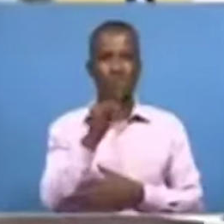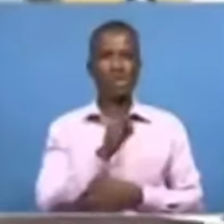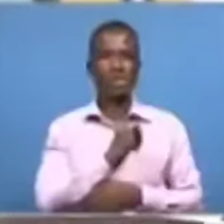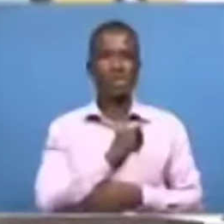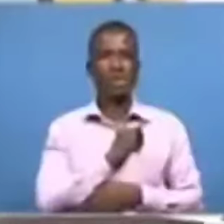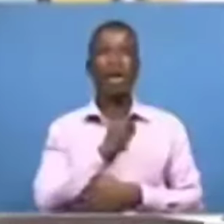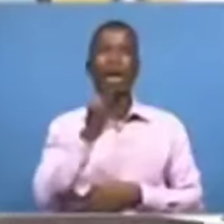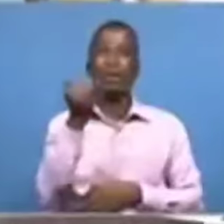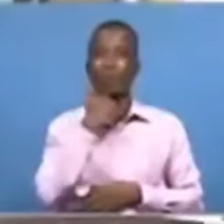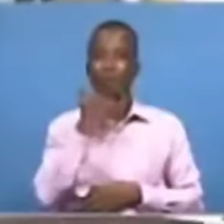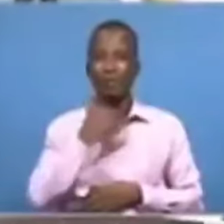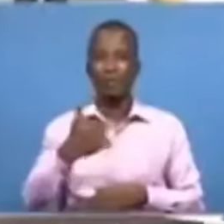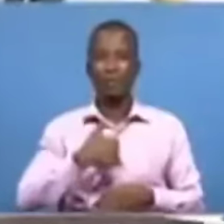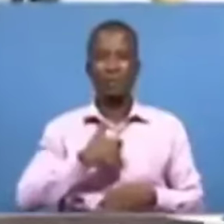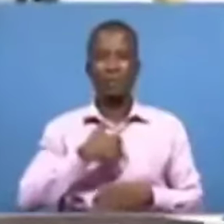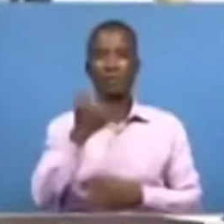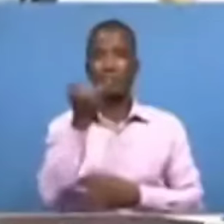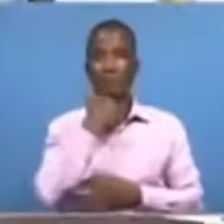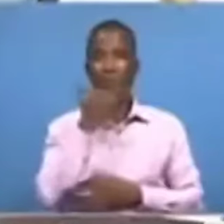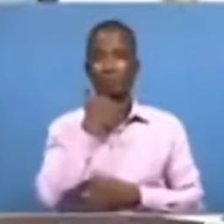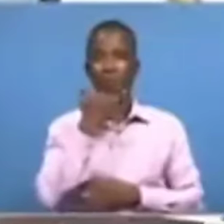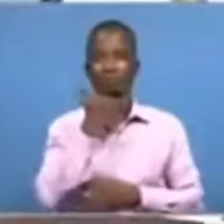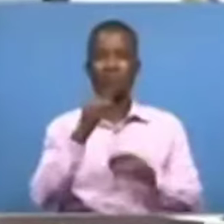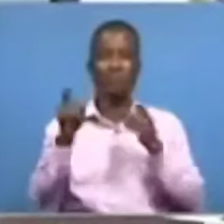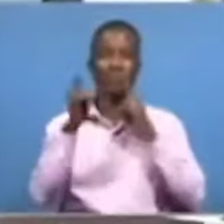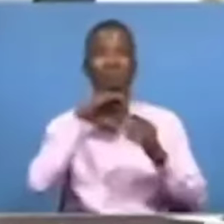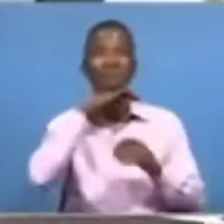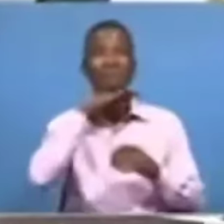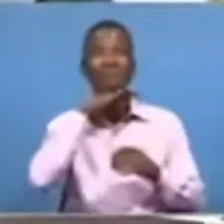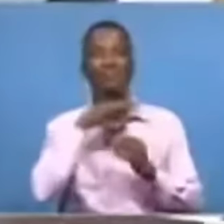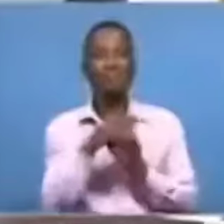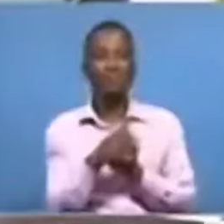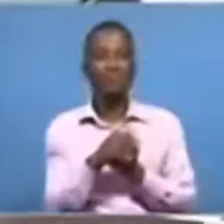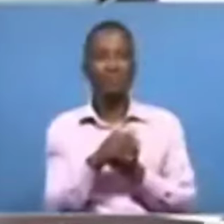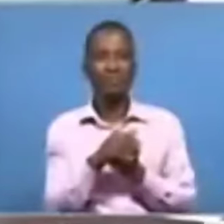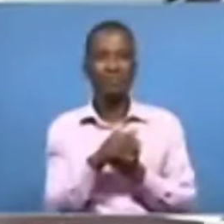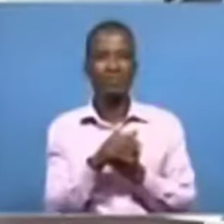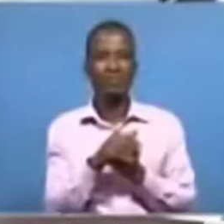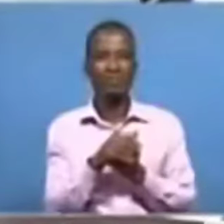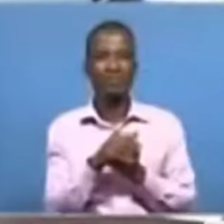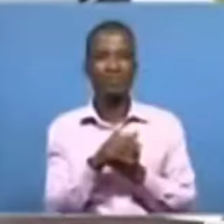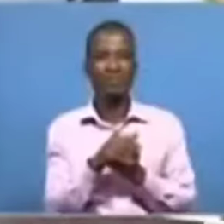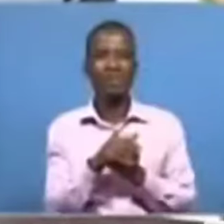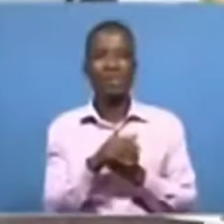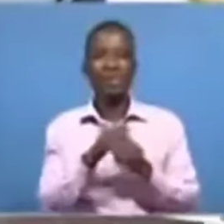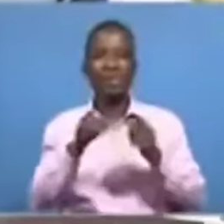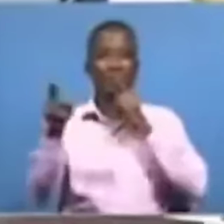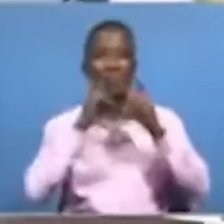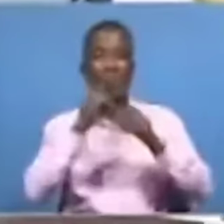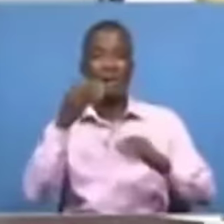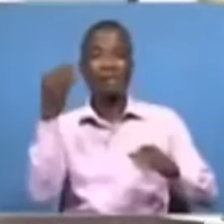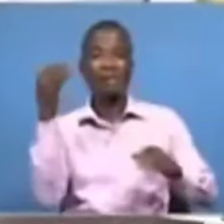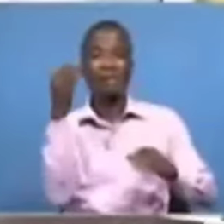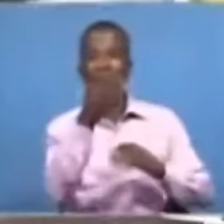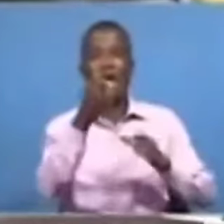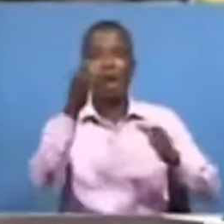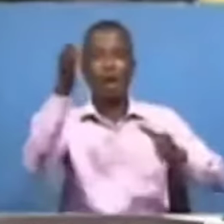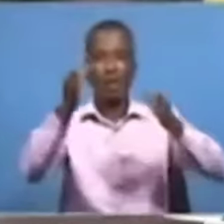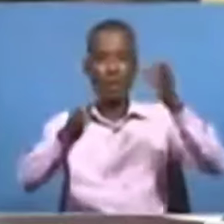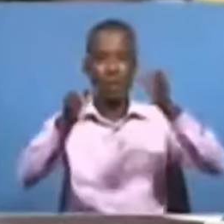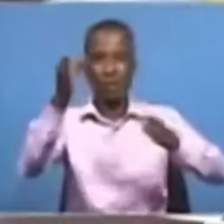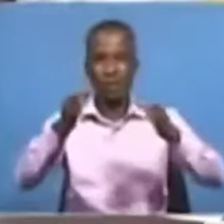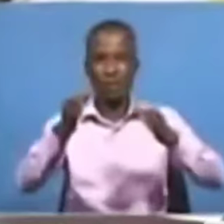line with respect to the remarks that are made in terms of attributing impropriety to